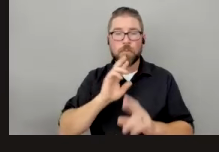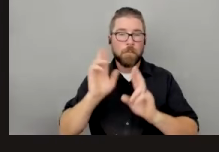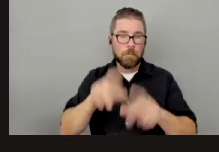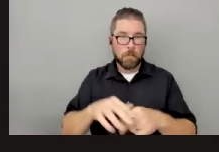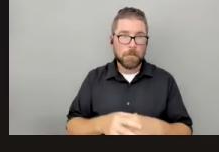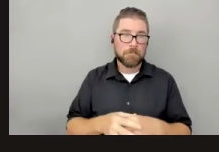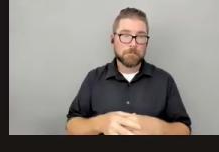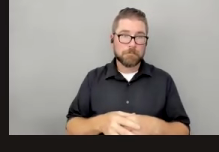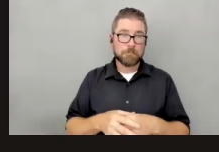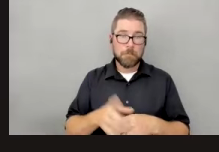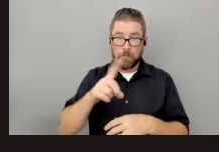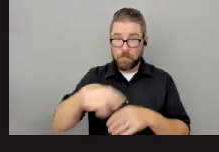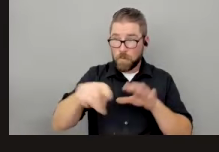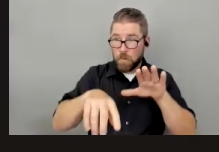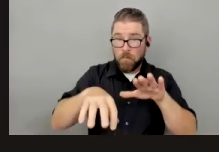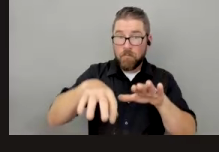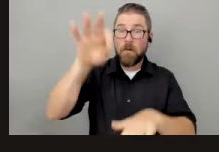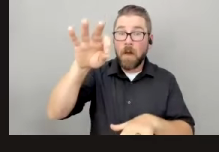about it, you should say something.